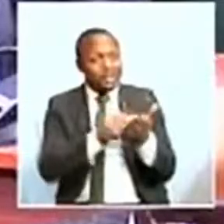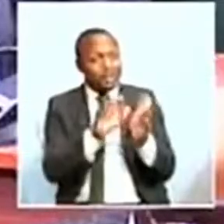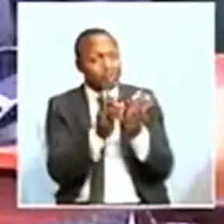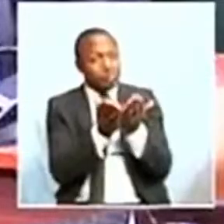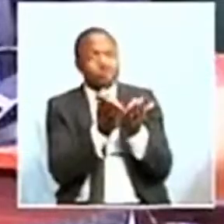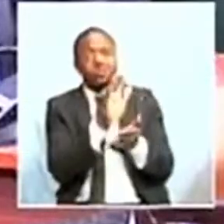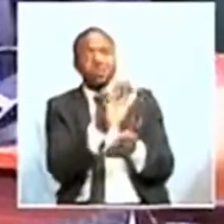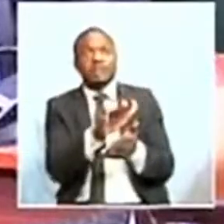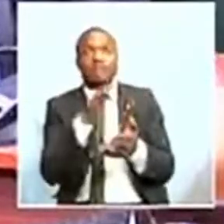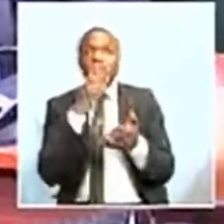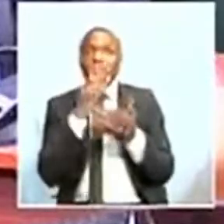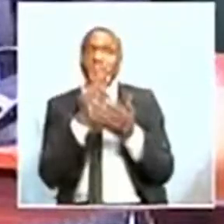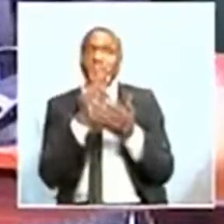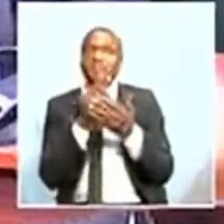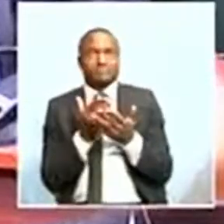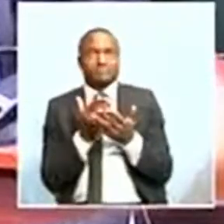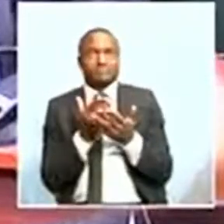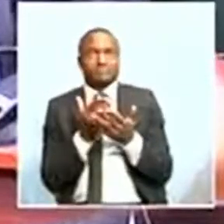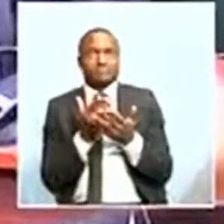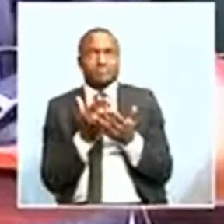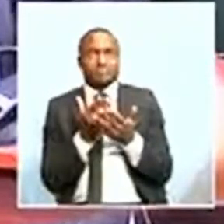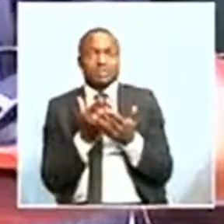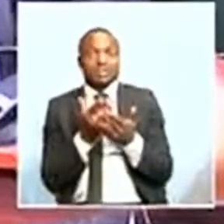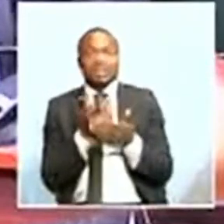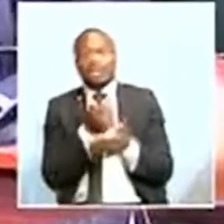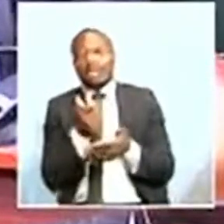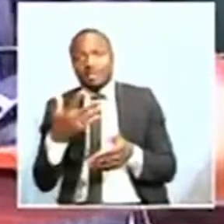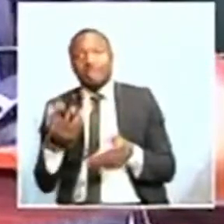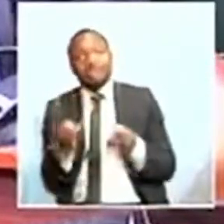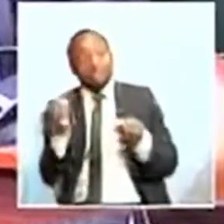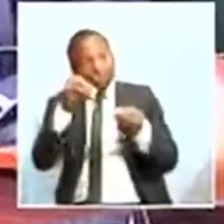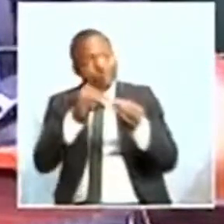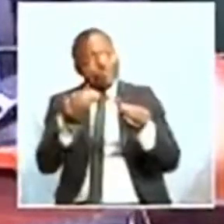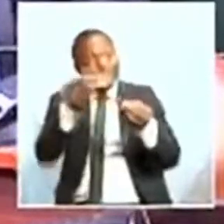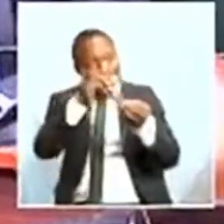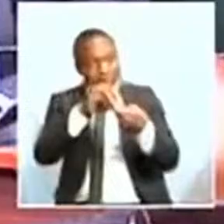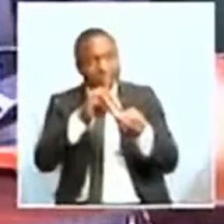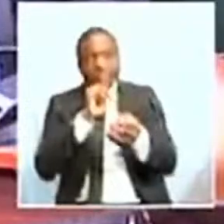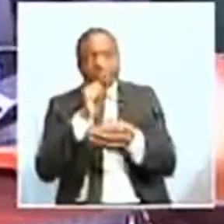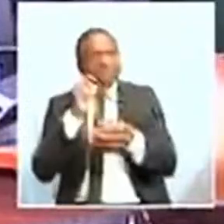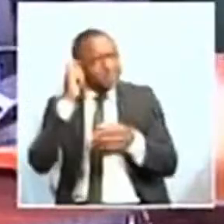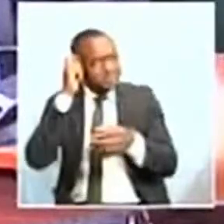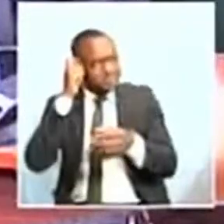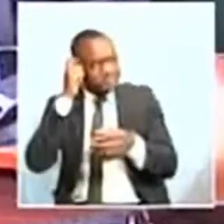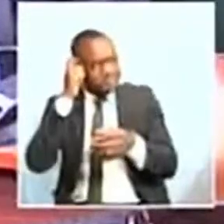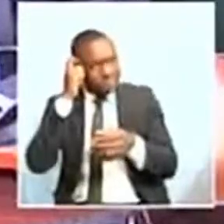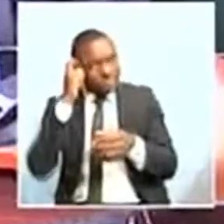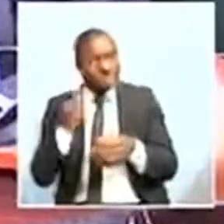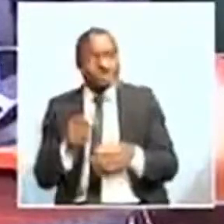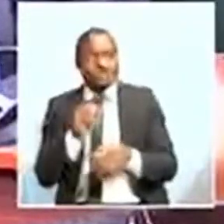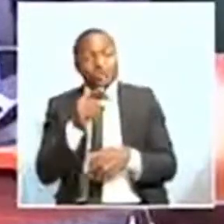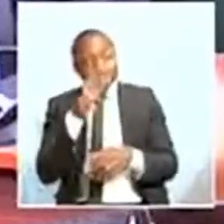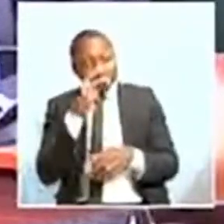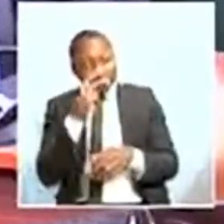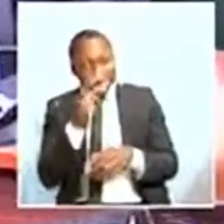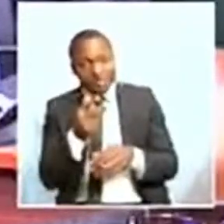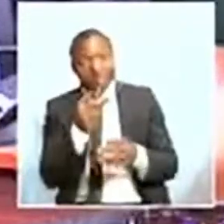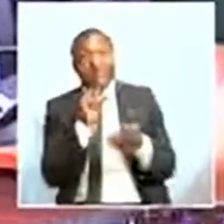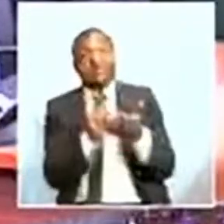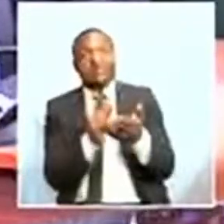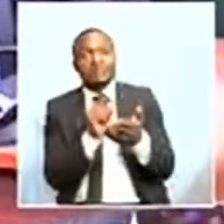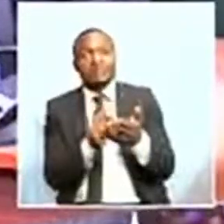useful. Extract something which we are trying to add. So I don't think that you will see so that this